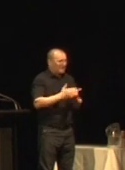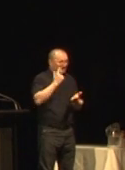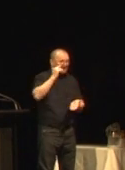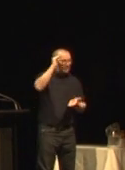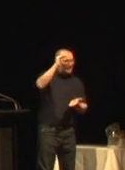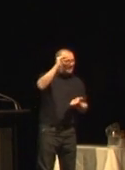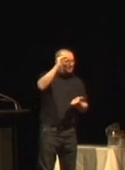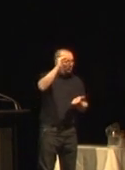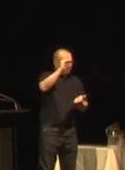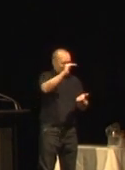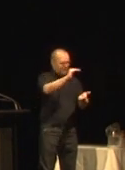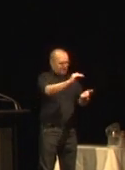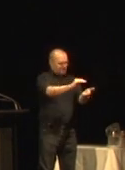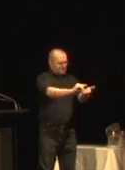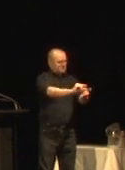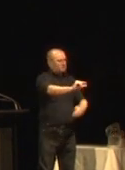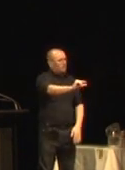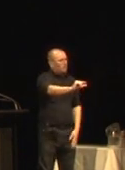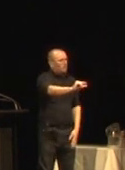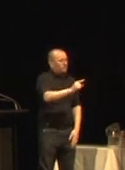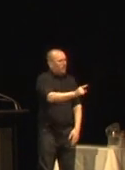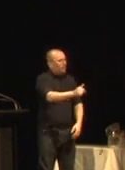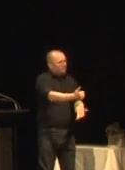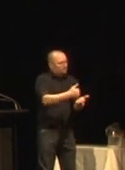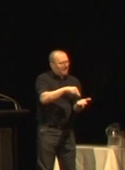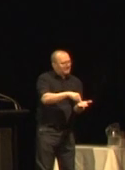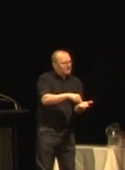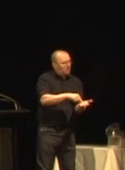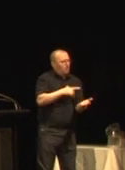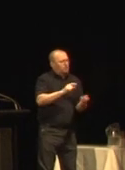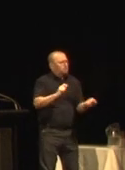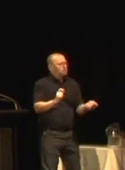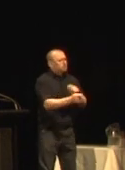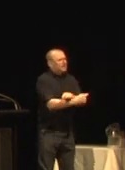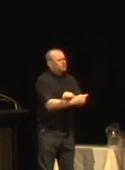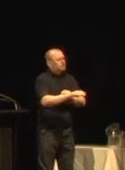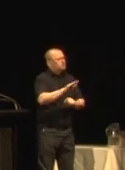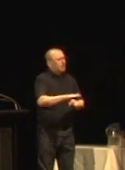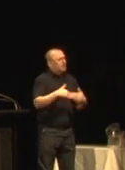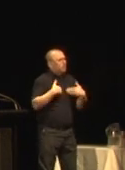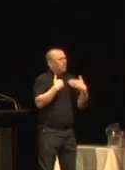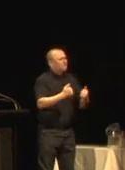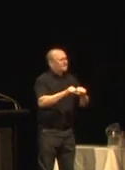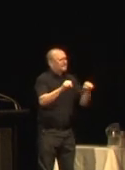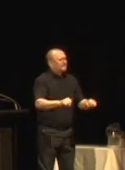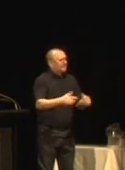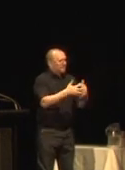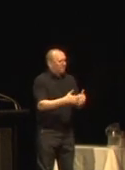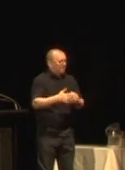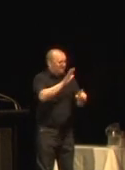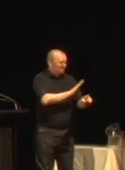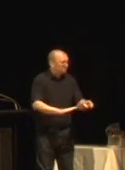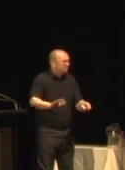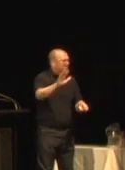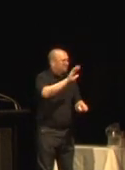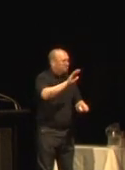the grants, as I recall, proposed to reform the child welfare system in the United States of America. That's a